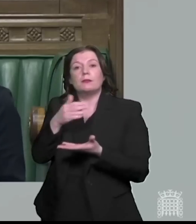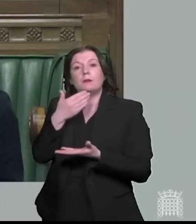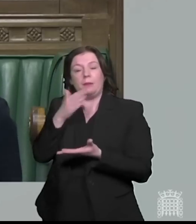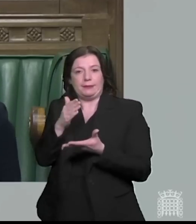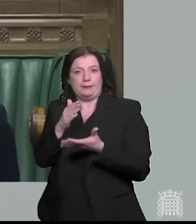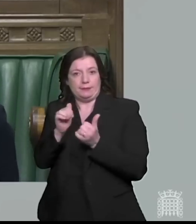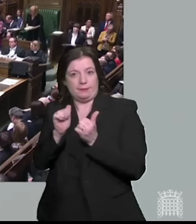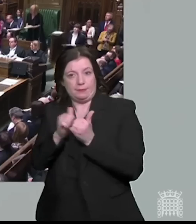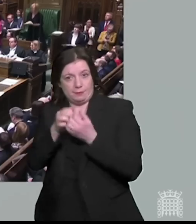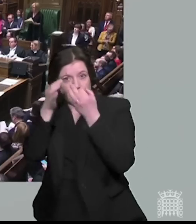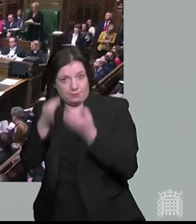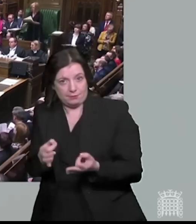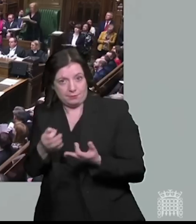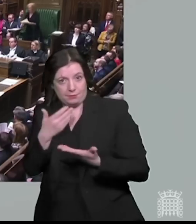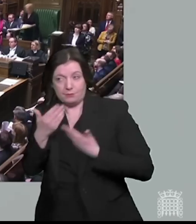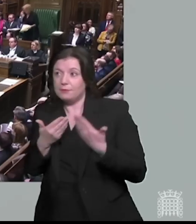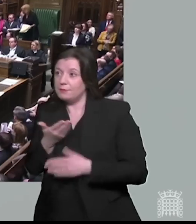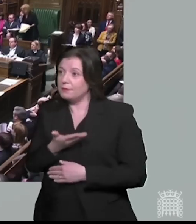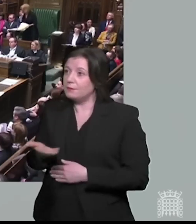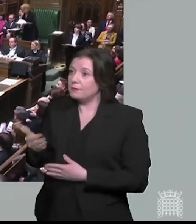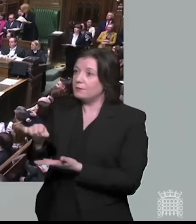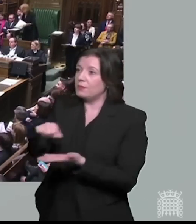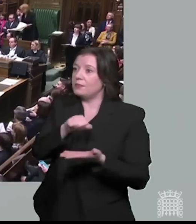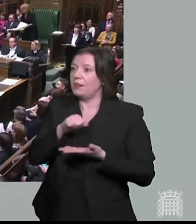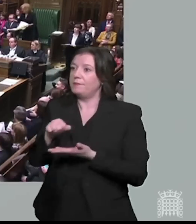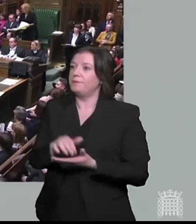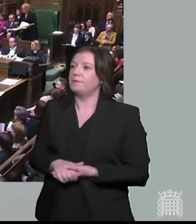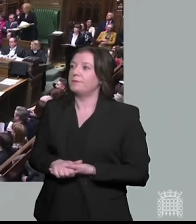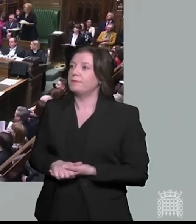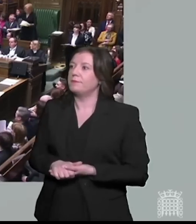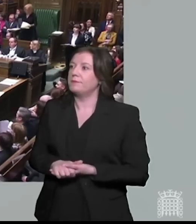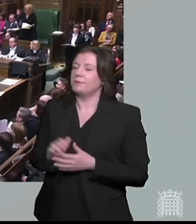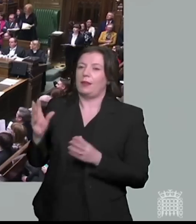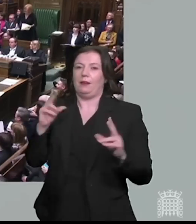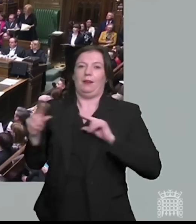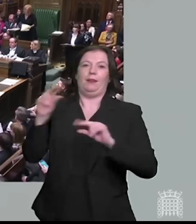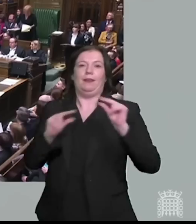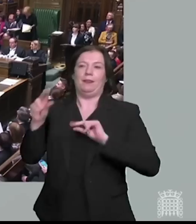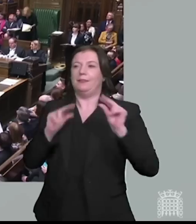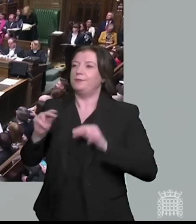move formally? Chancellor, well, somebody just say